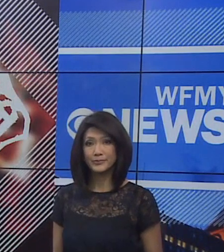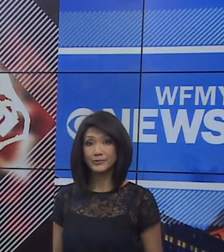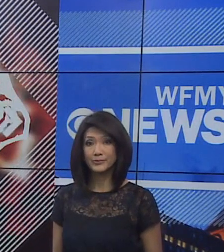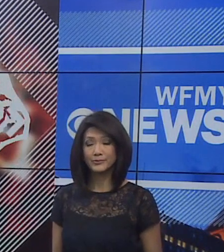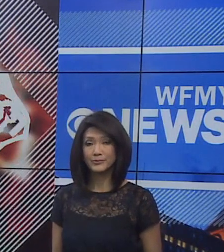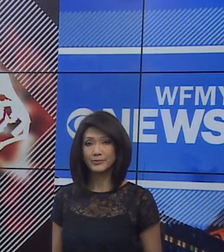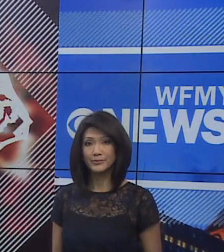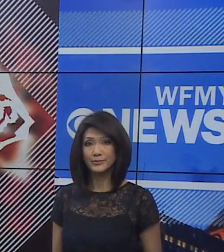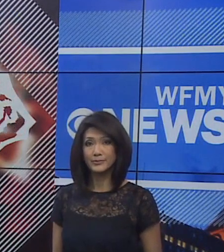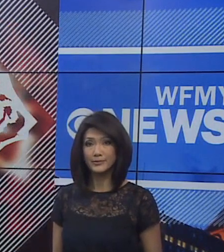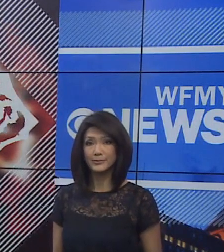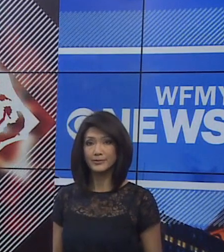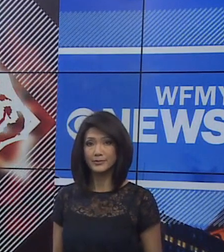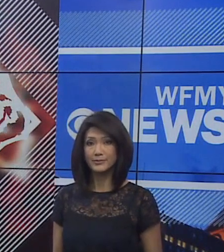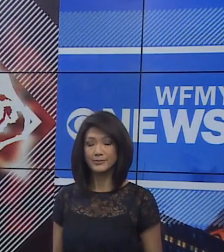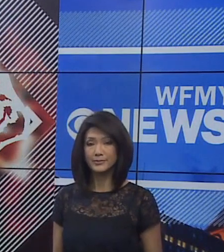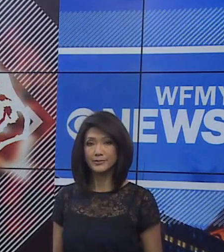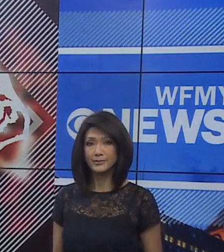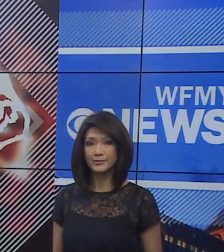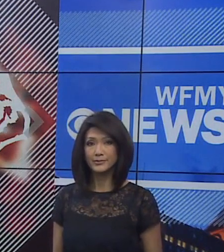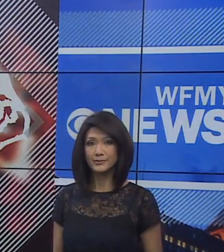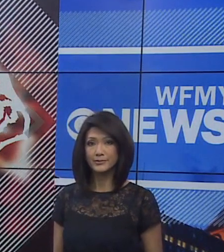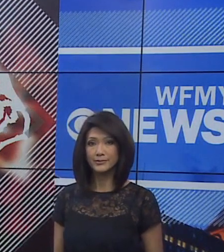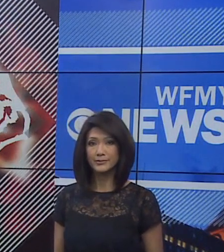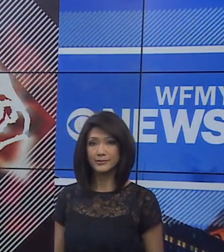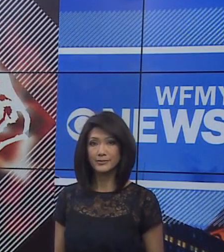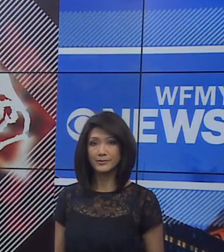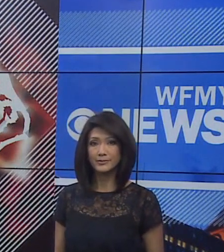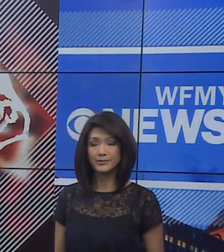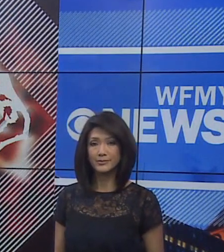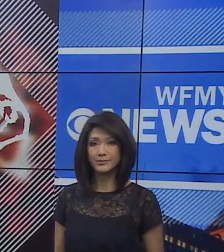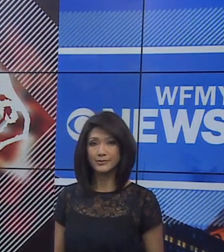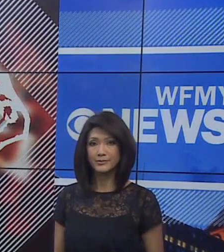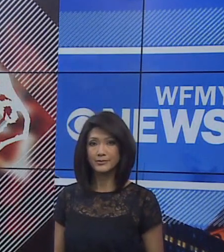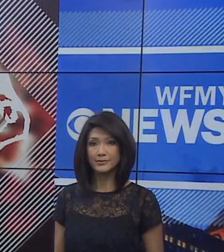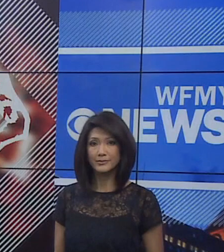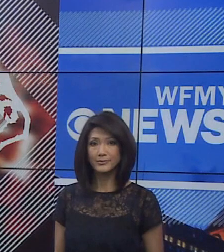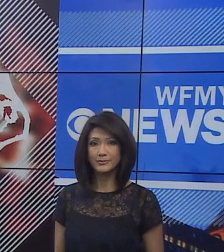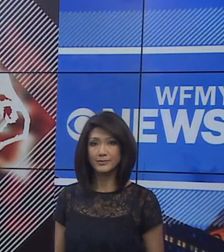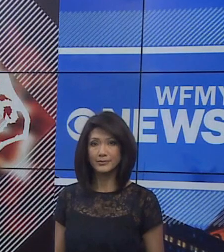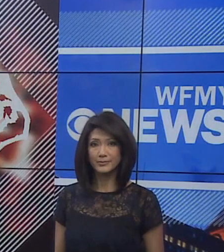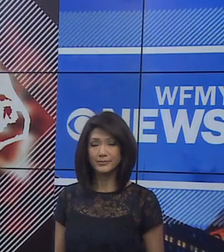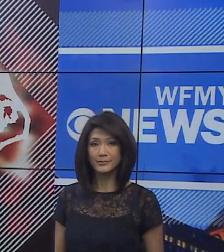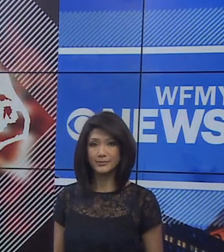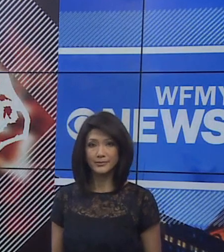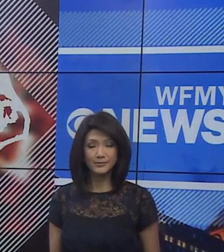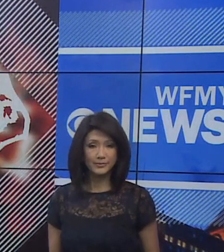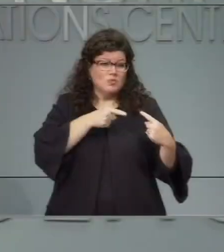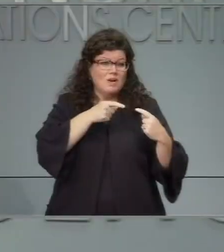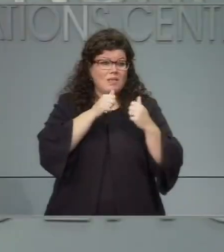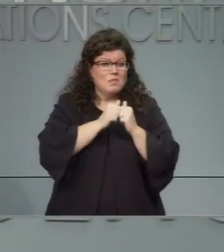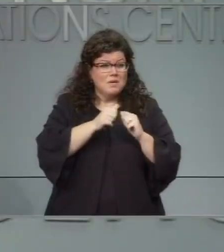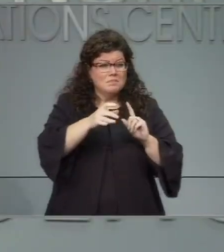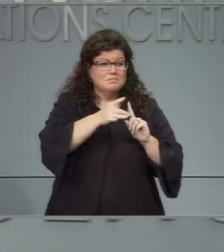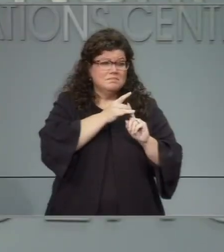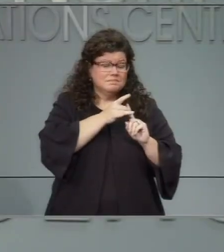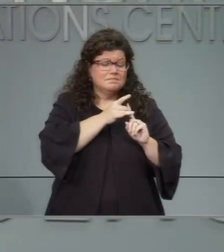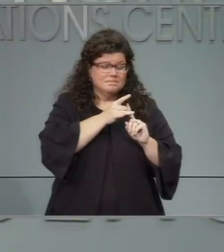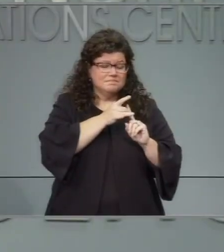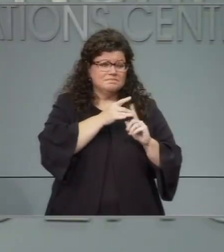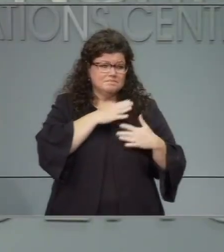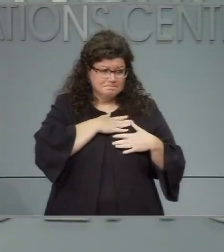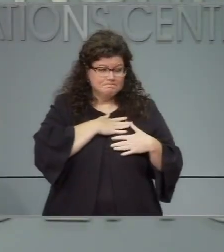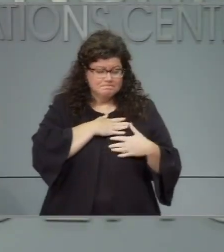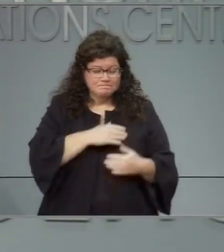though restrictions are being eased, Governor Cooper stressed now is not the time to forget about the virus. We're